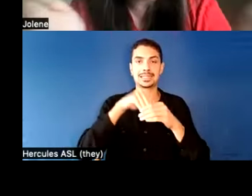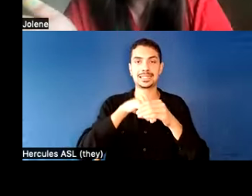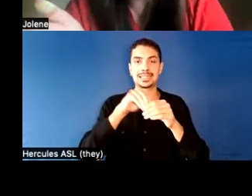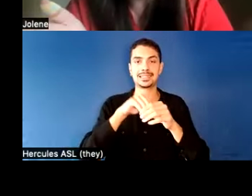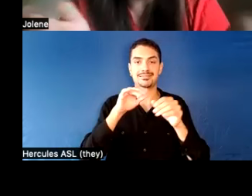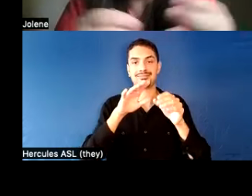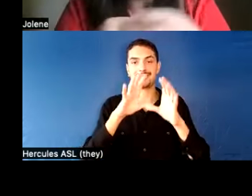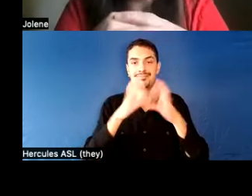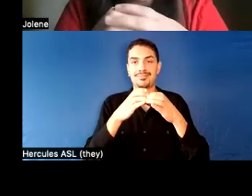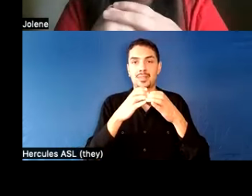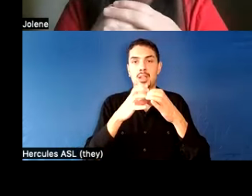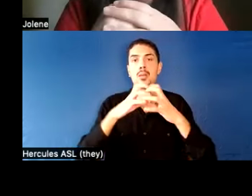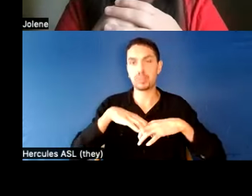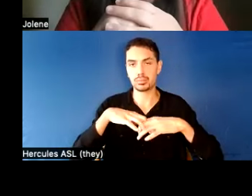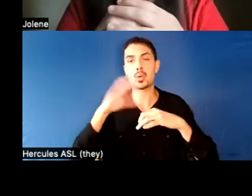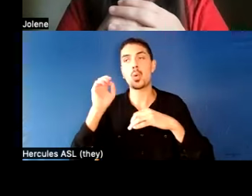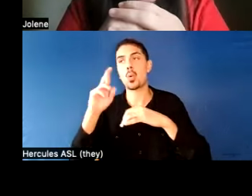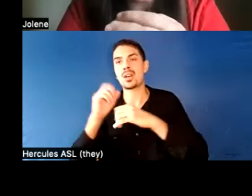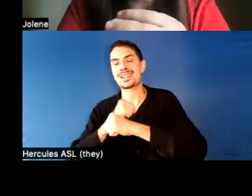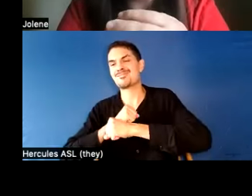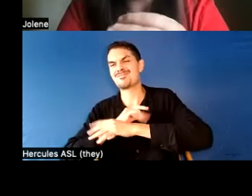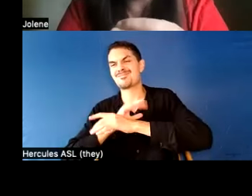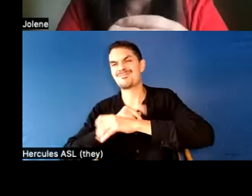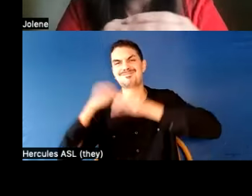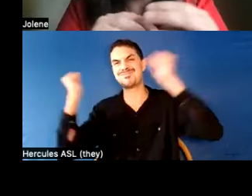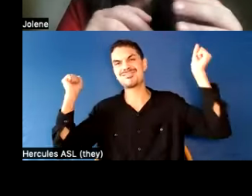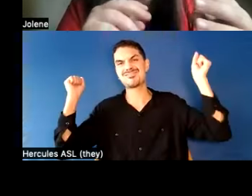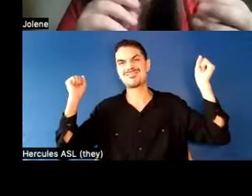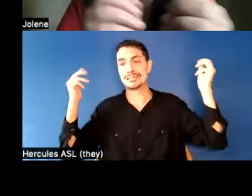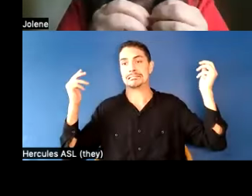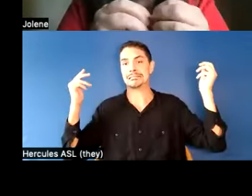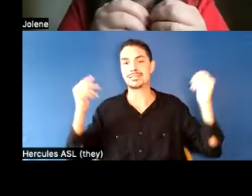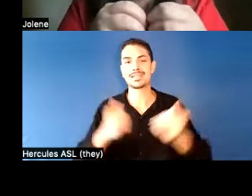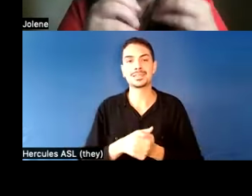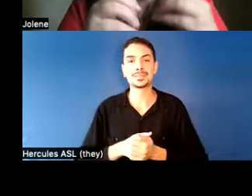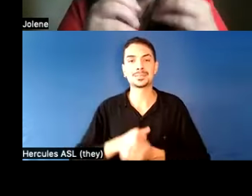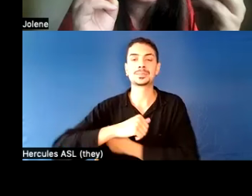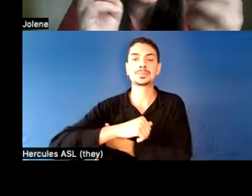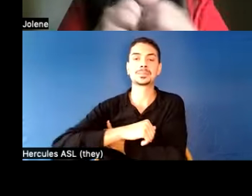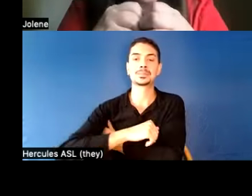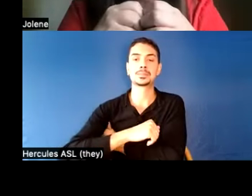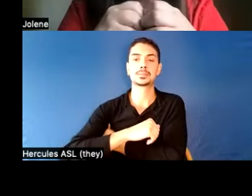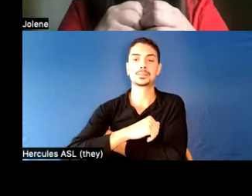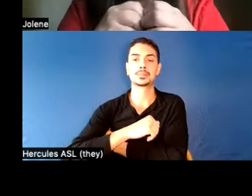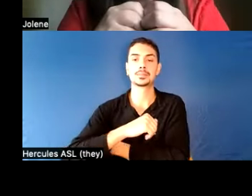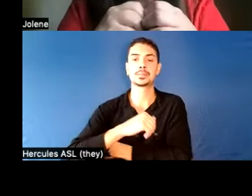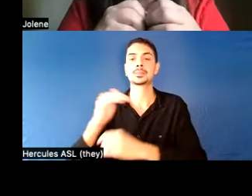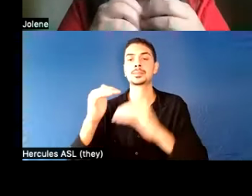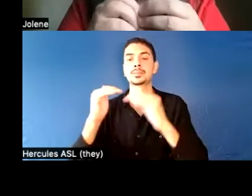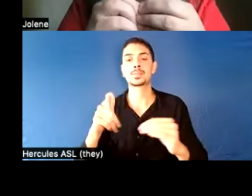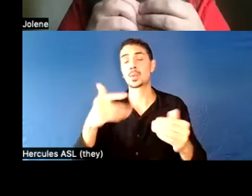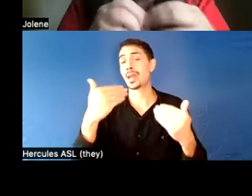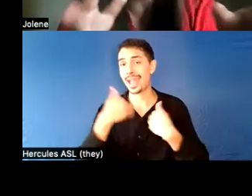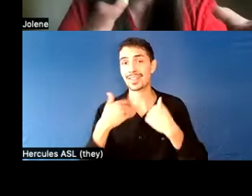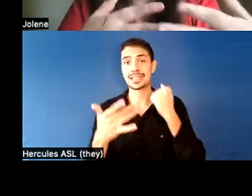But should there be one? Are there already enough mechanisms in place that you have ways of communicating and you have ways of